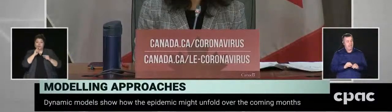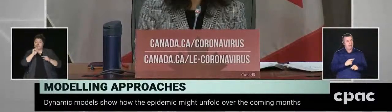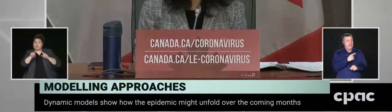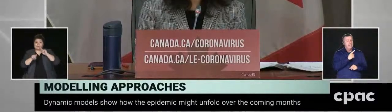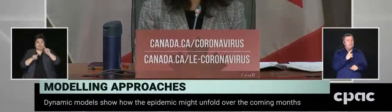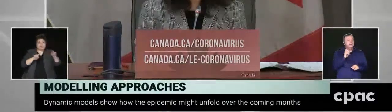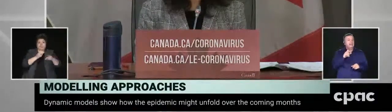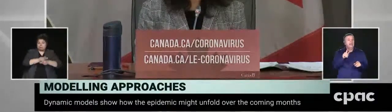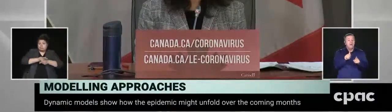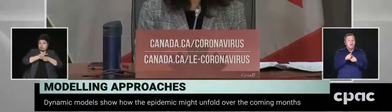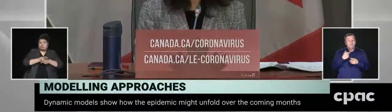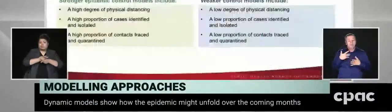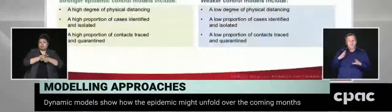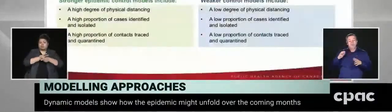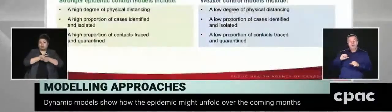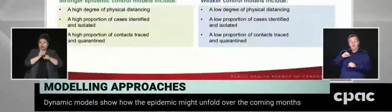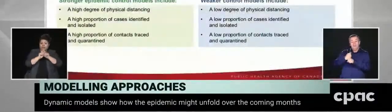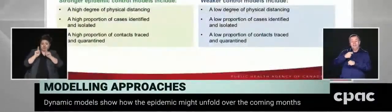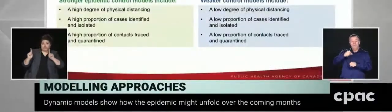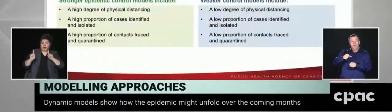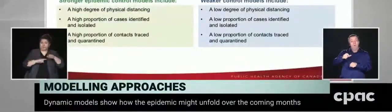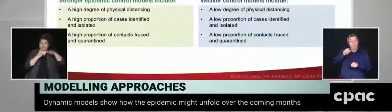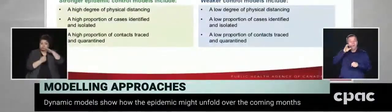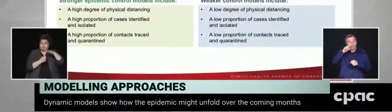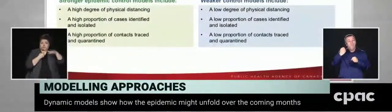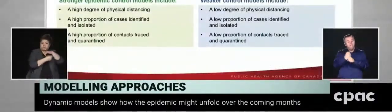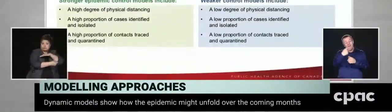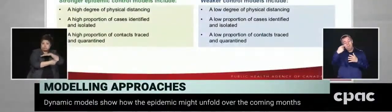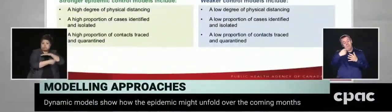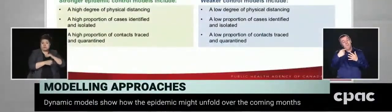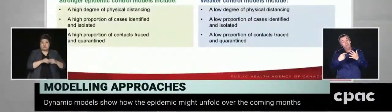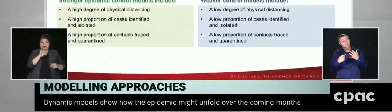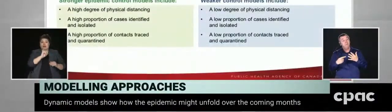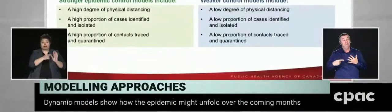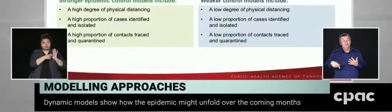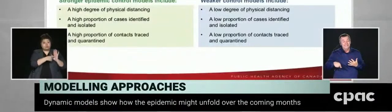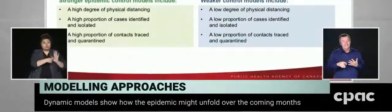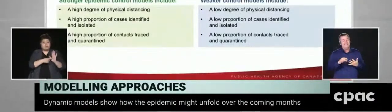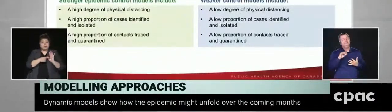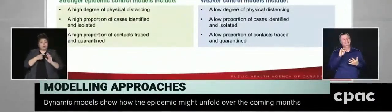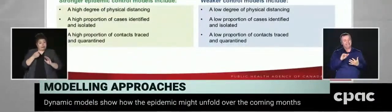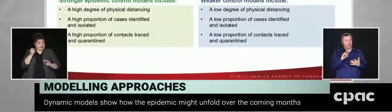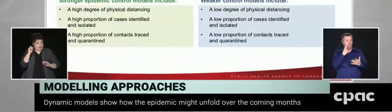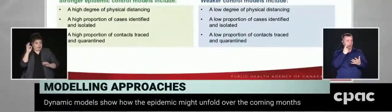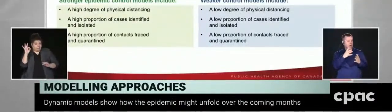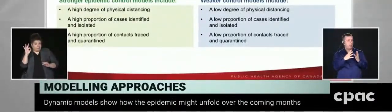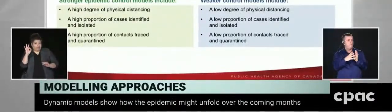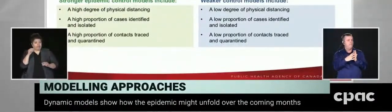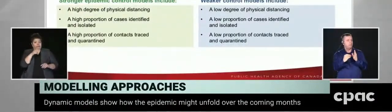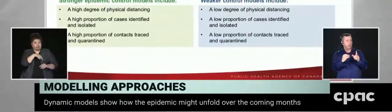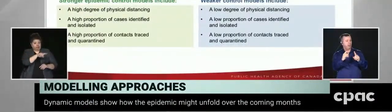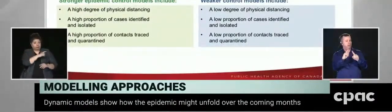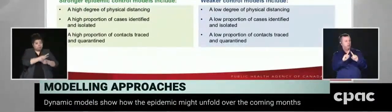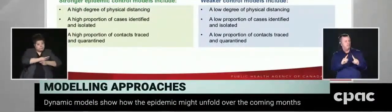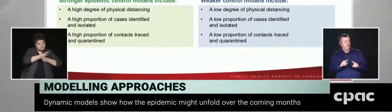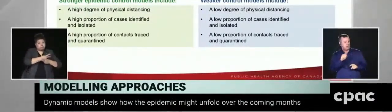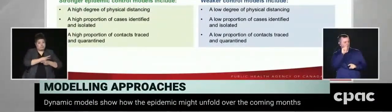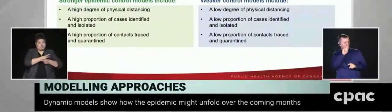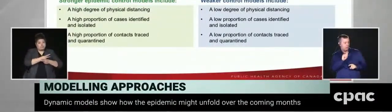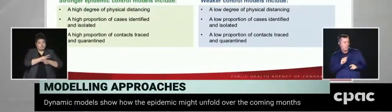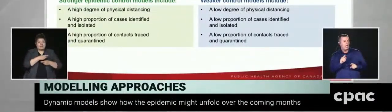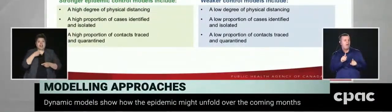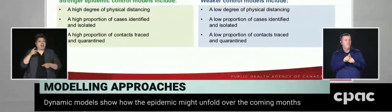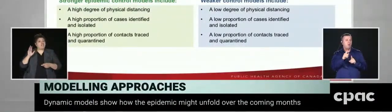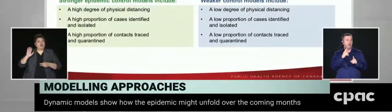models. So a series of models were synthesized to generate a number of scenarios, including no control,